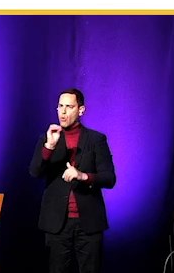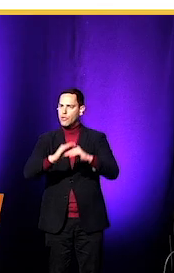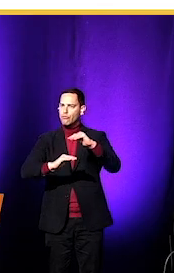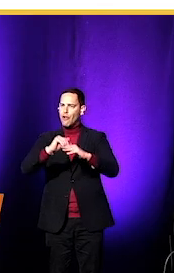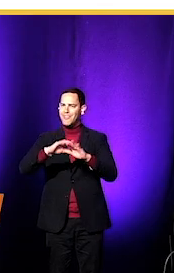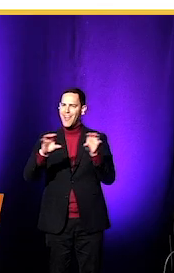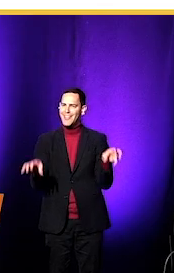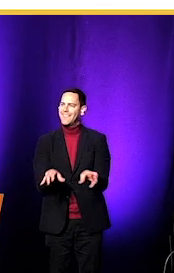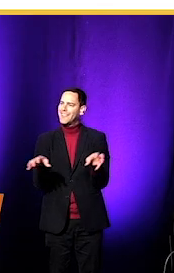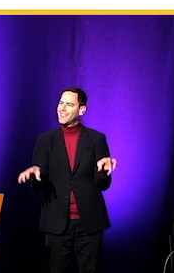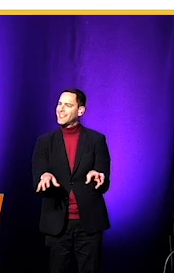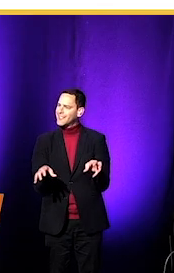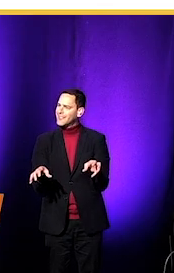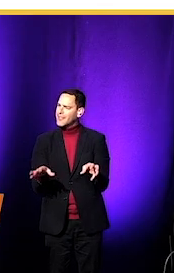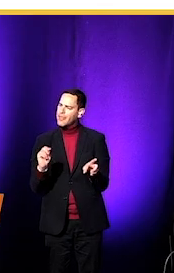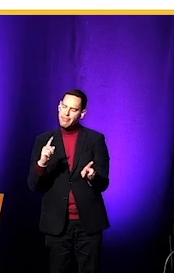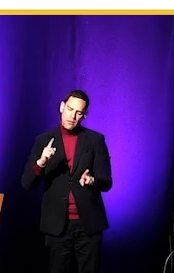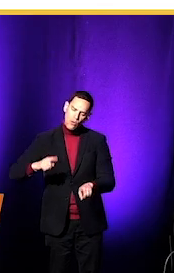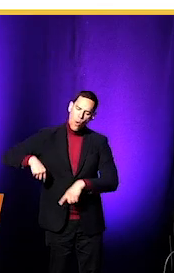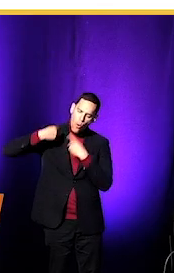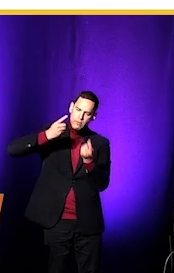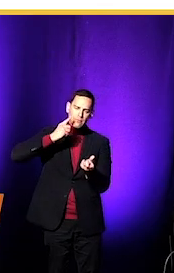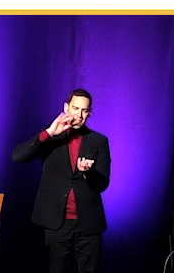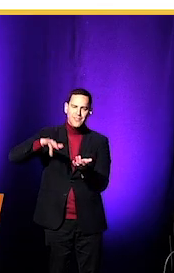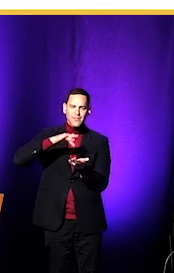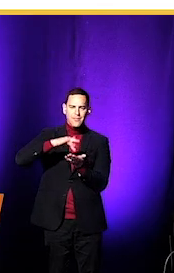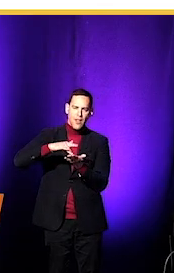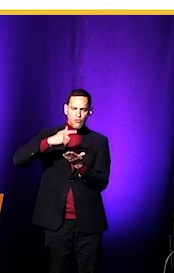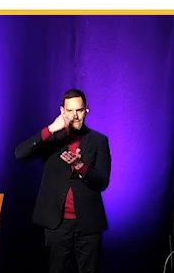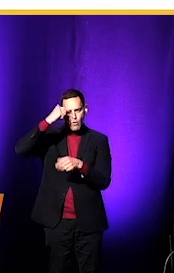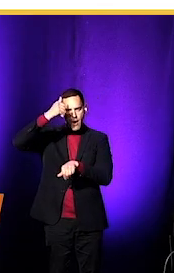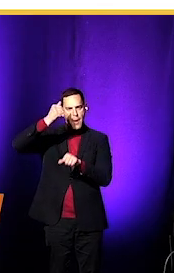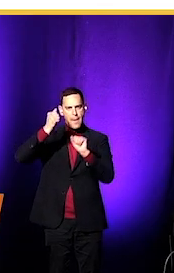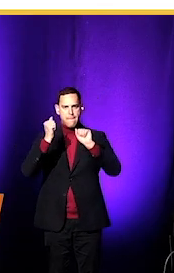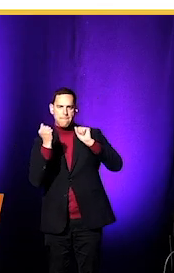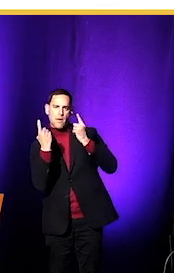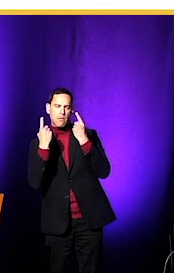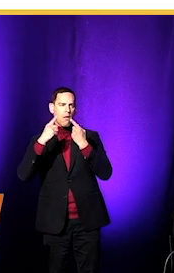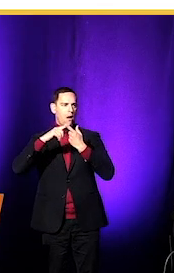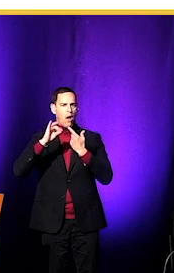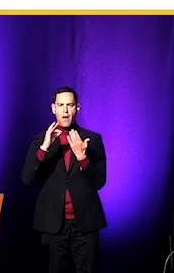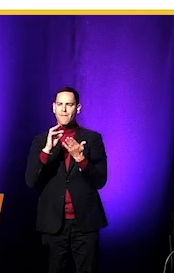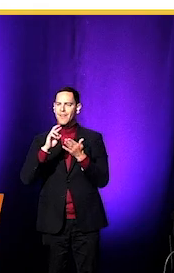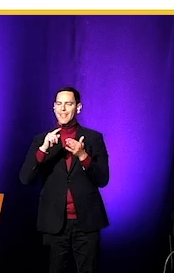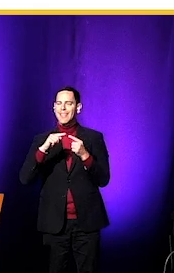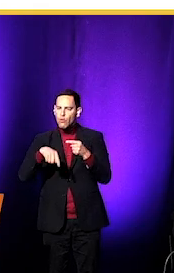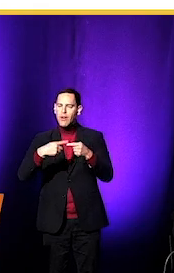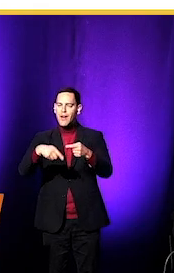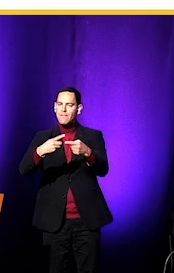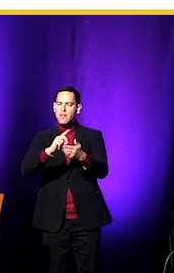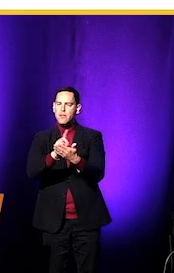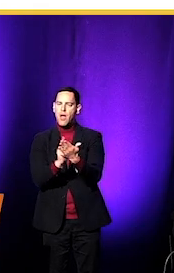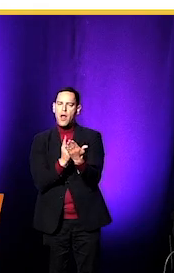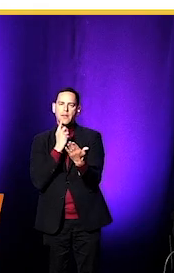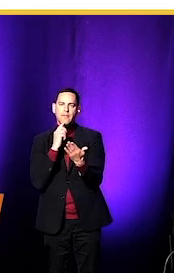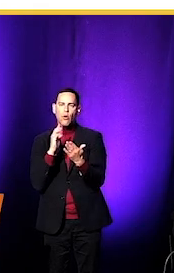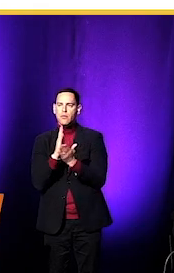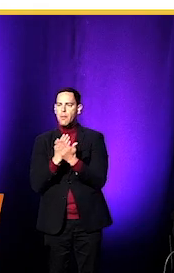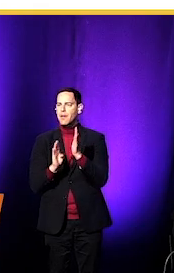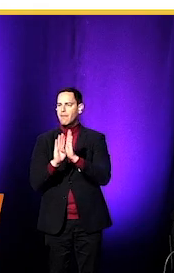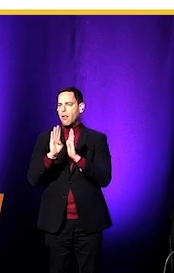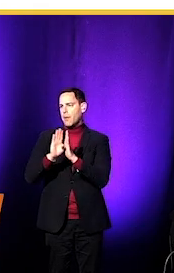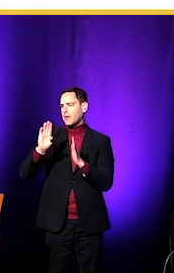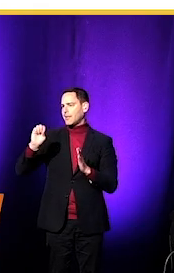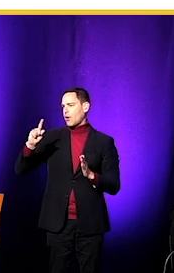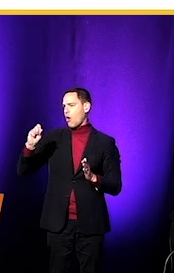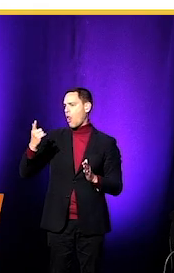These have been central frames for me in understanding the workings and the iterative designs of the developmental ecologies with which I've been involved.